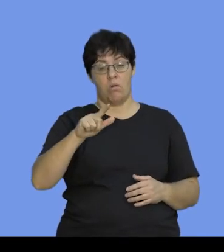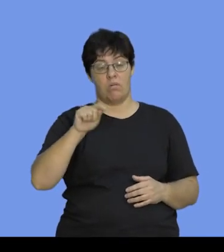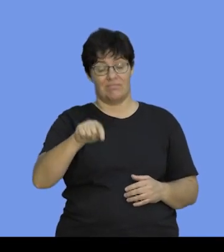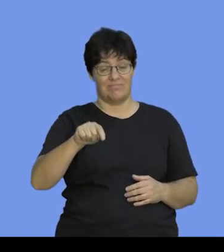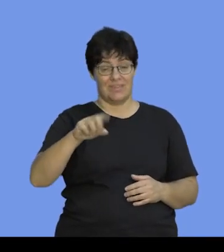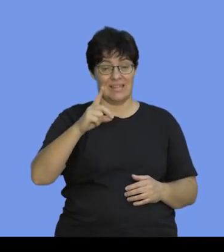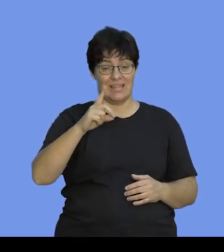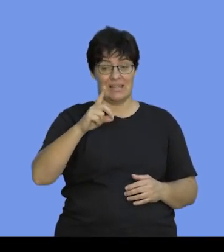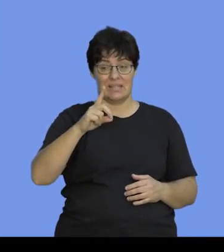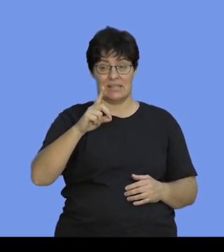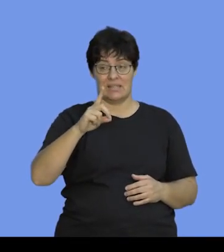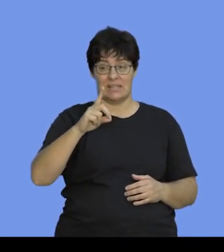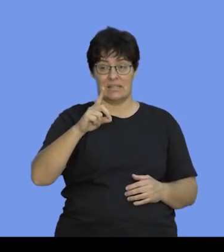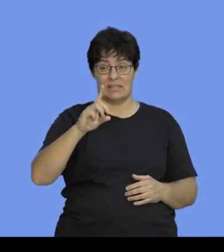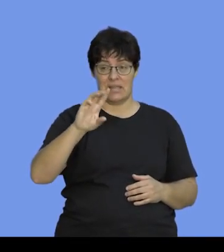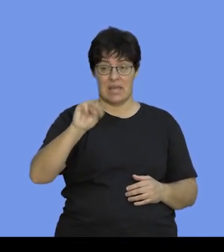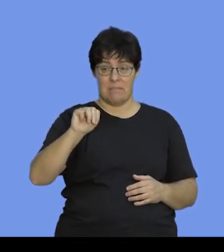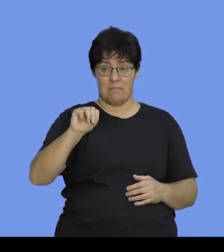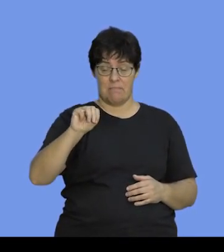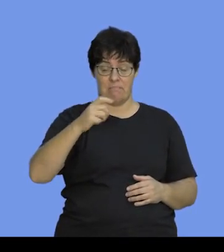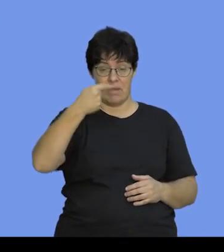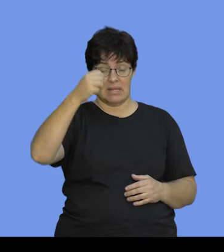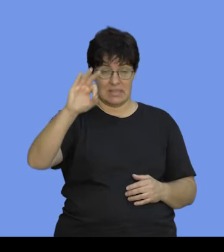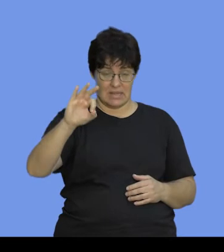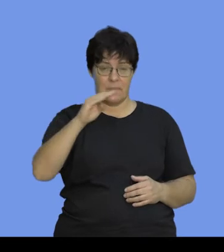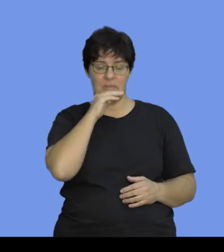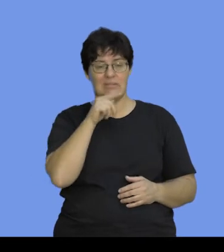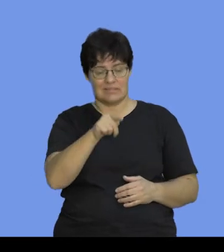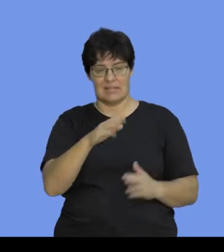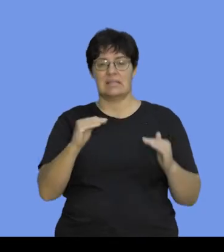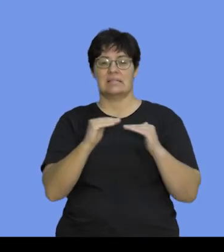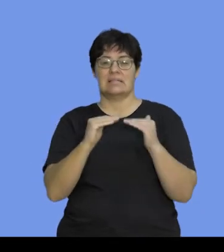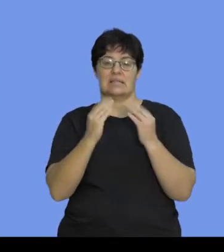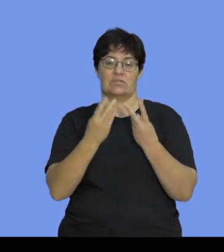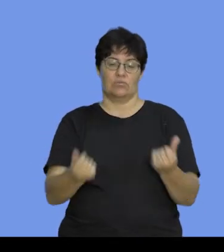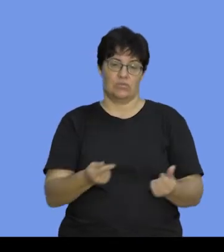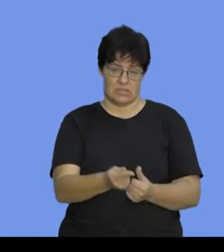per cubic decimeter, then it simply means that solution can be described